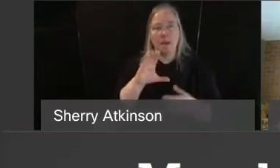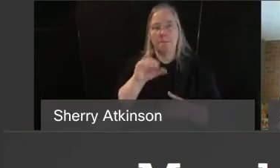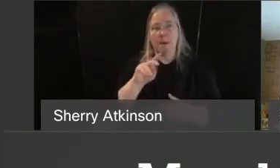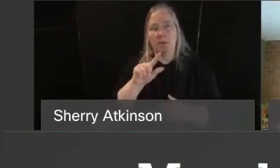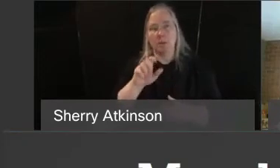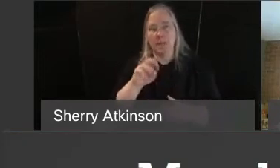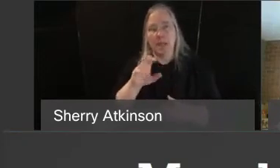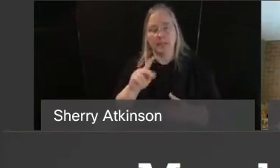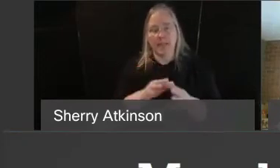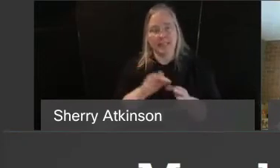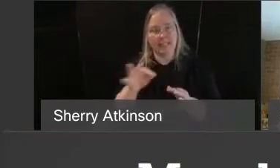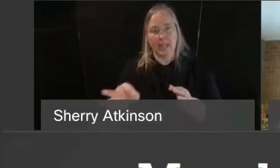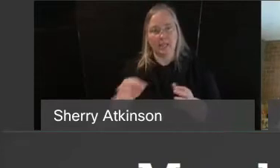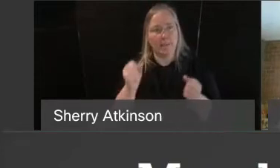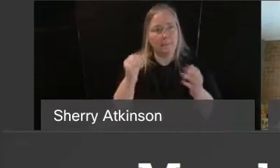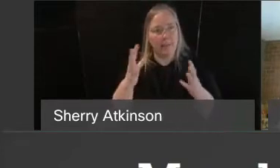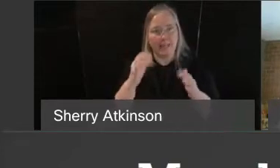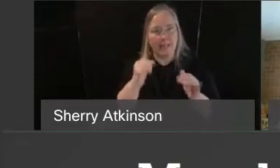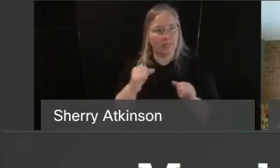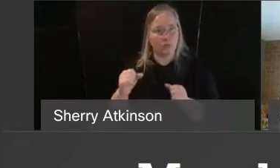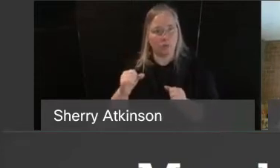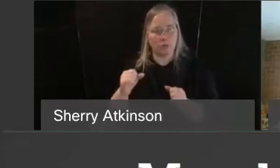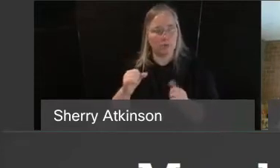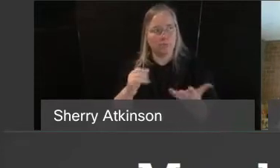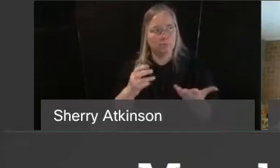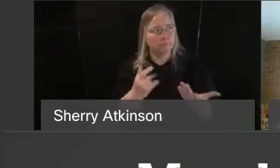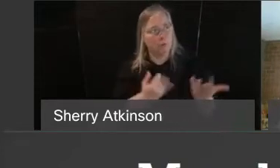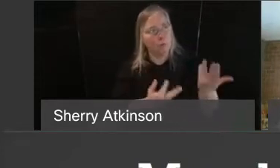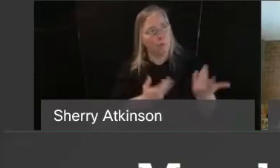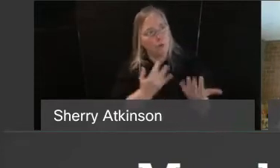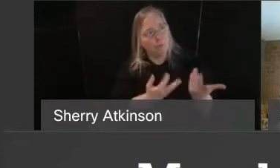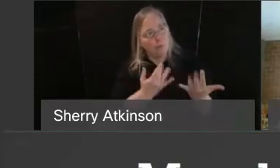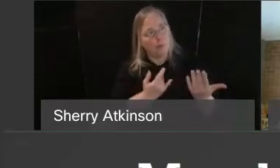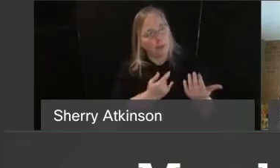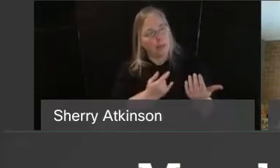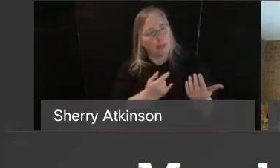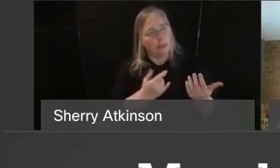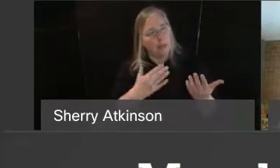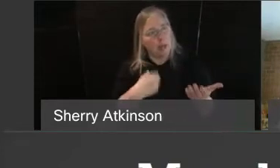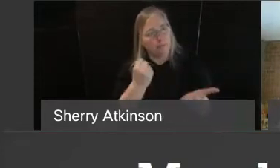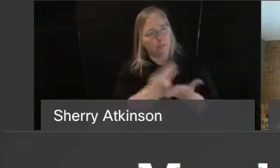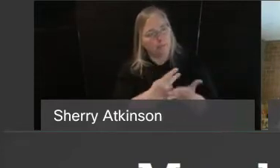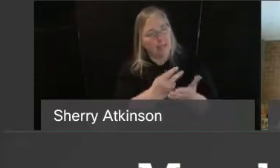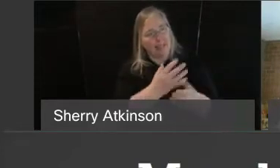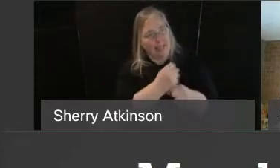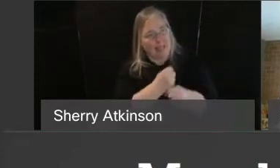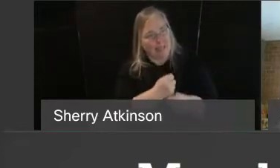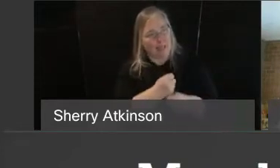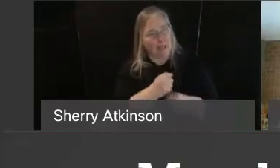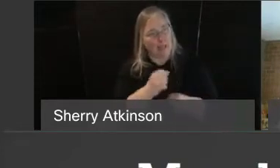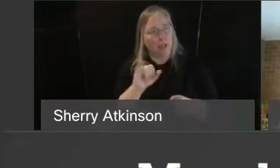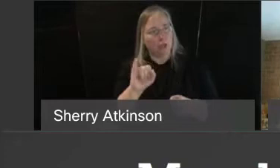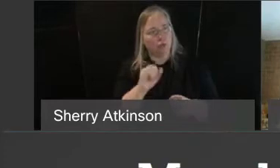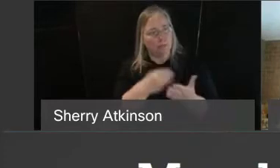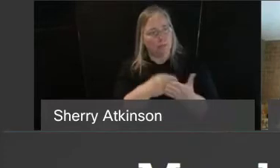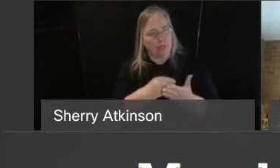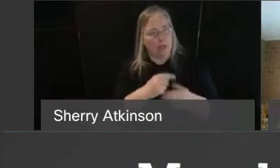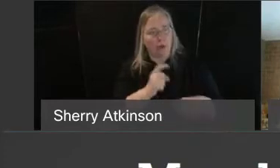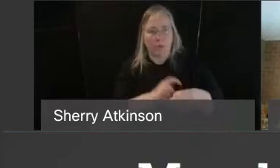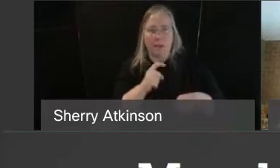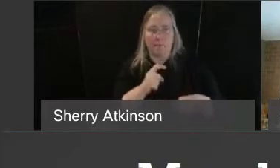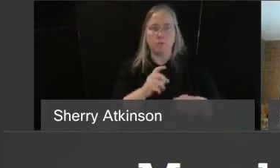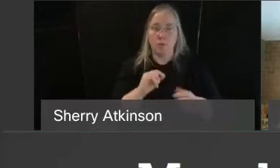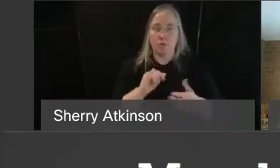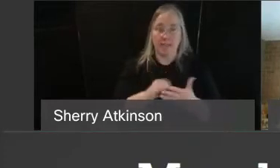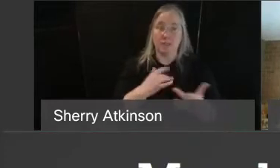getting their unemployment insurance in a timely manner. So this is sort of a concern that